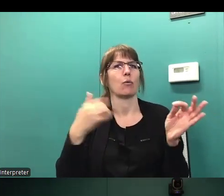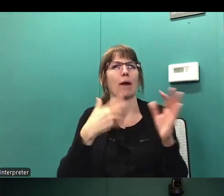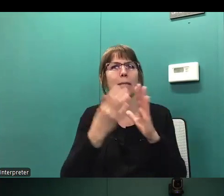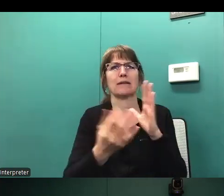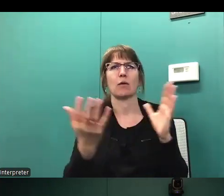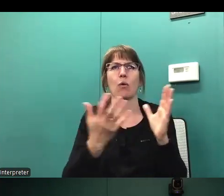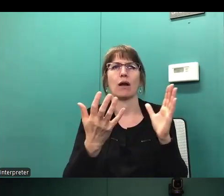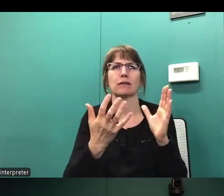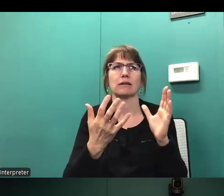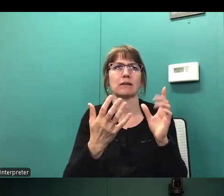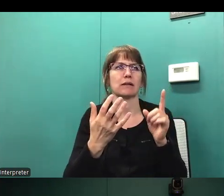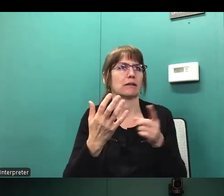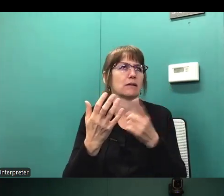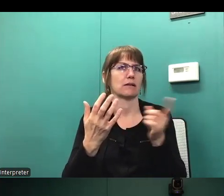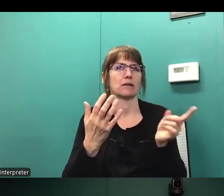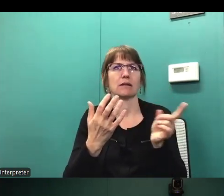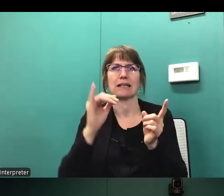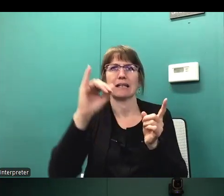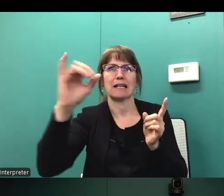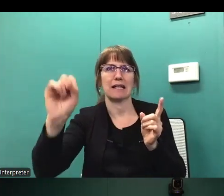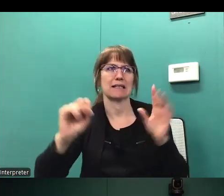Plural is.